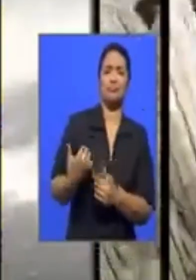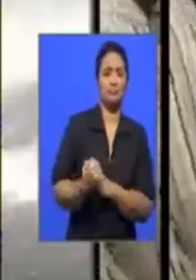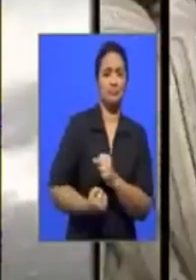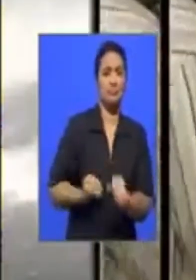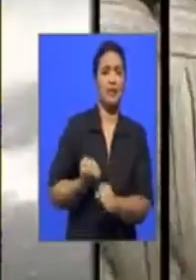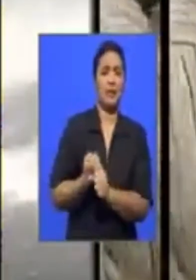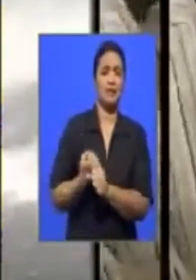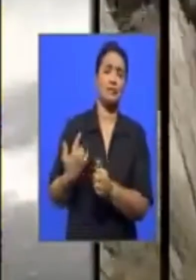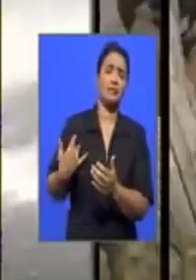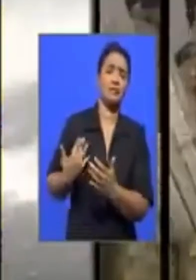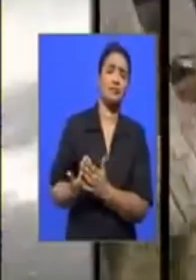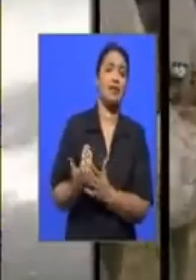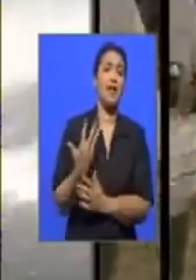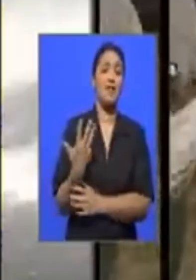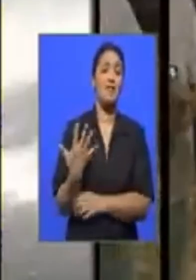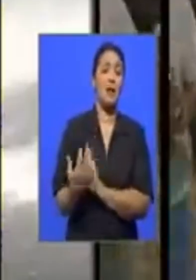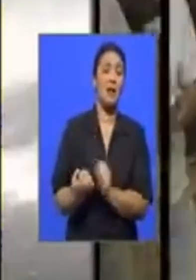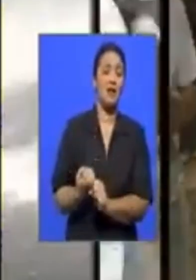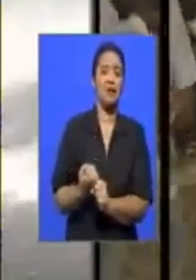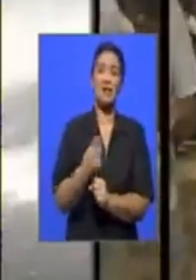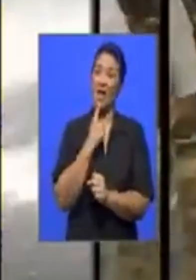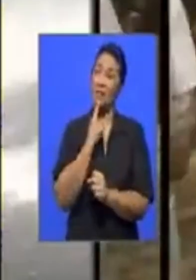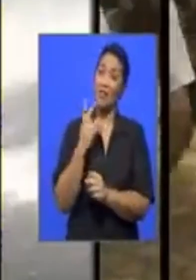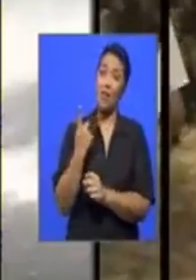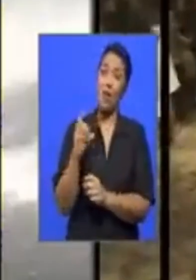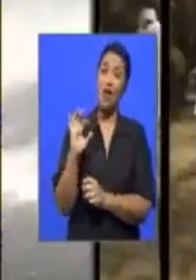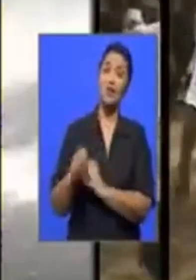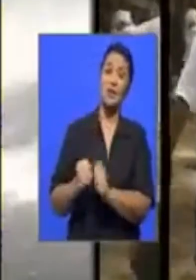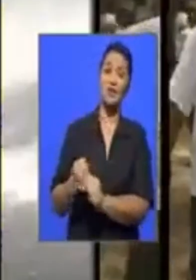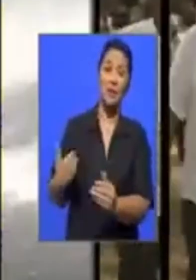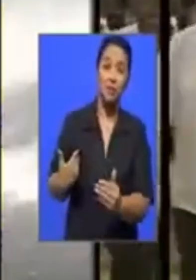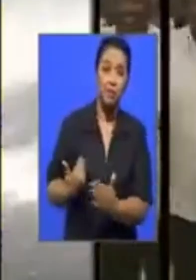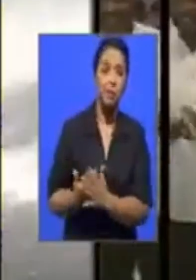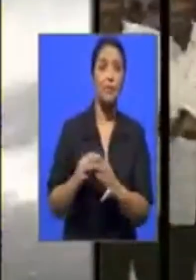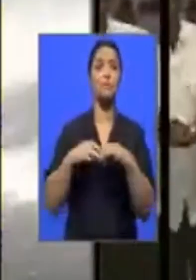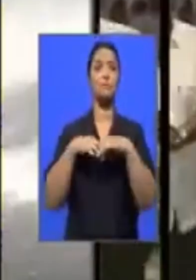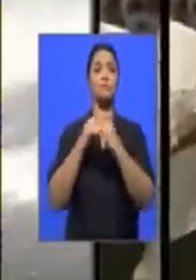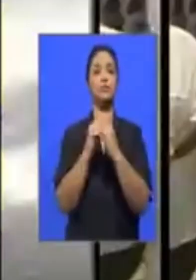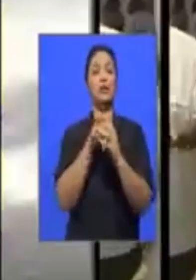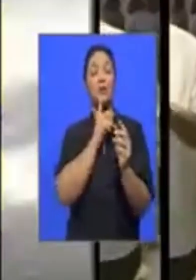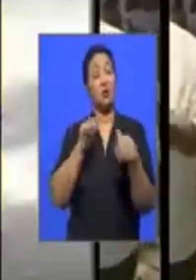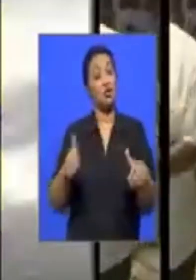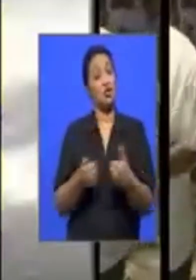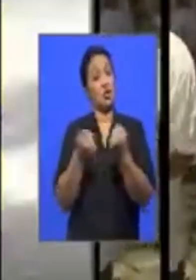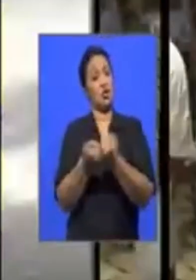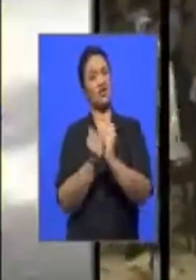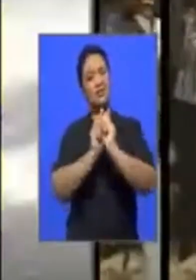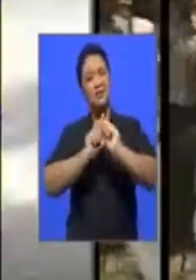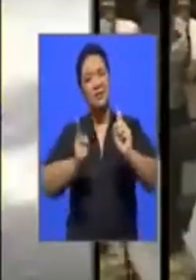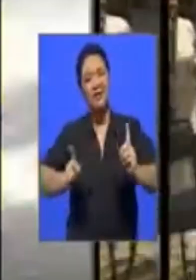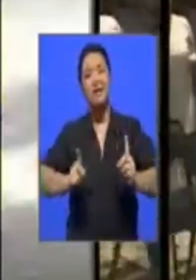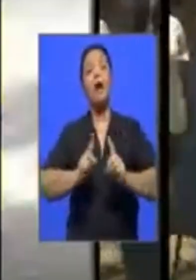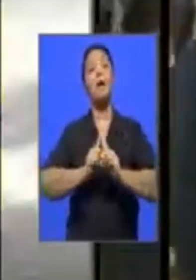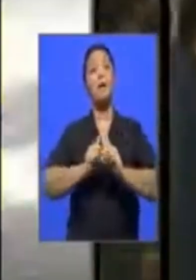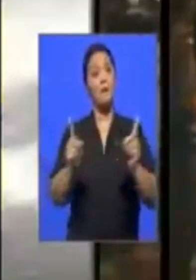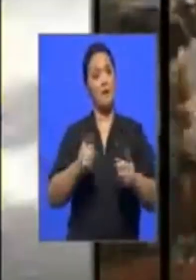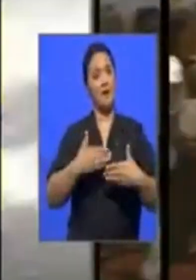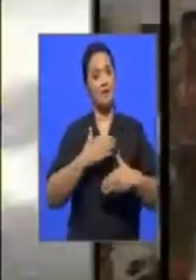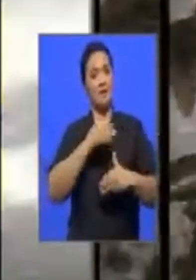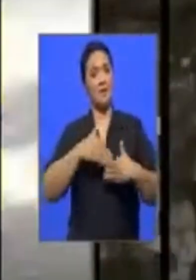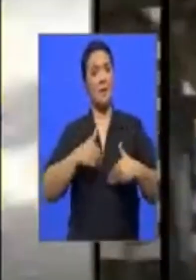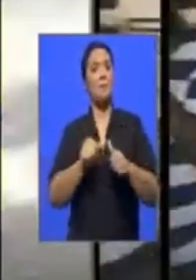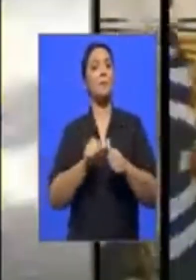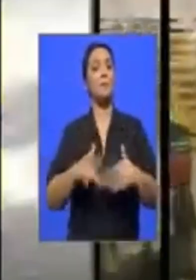members came from teachers' training colleges, and they used these institutions to fight the Bantustan government alongside students